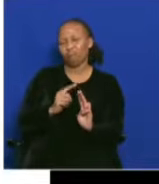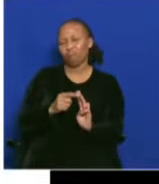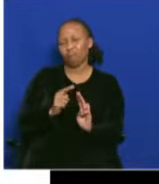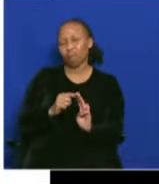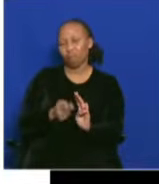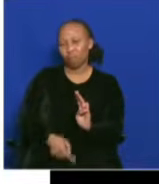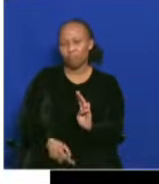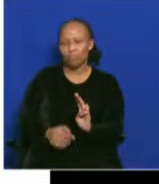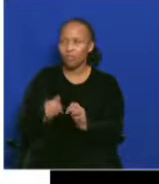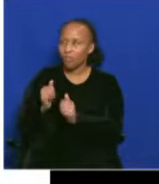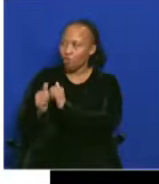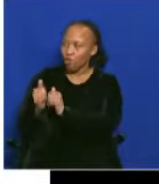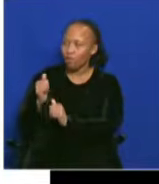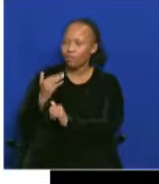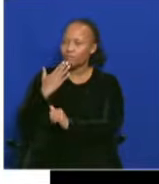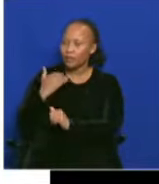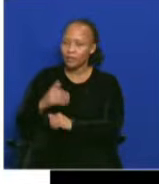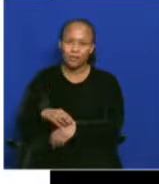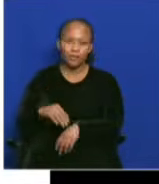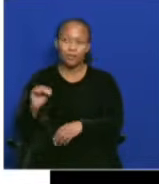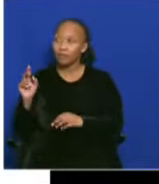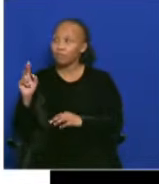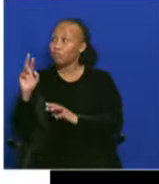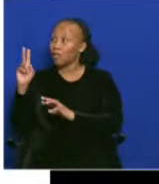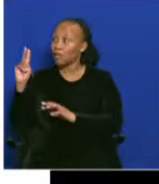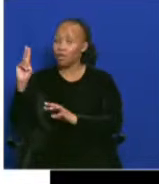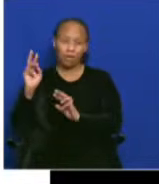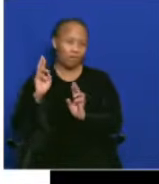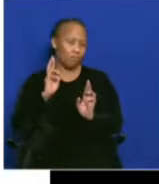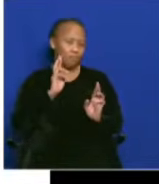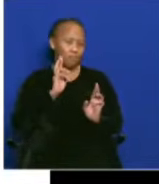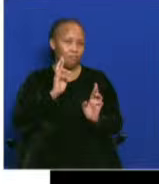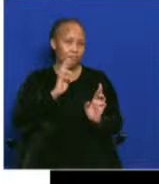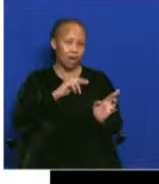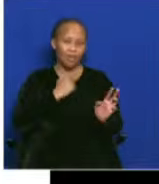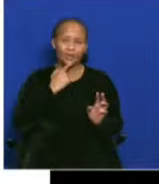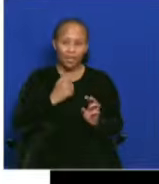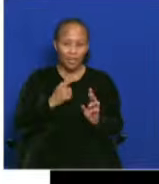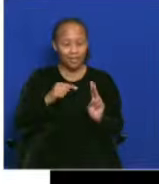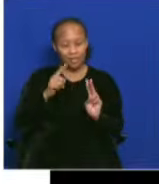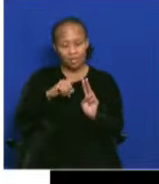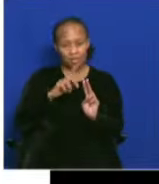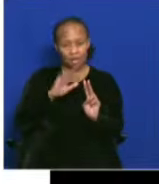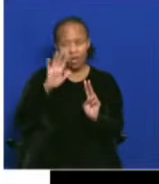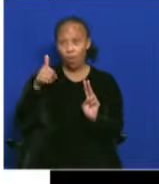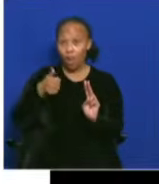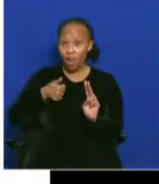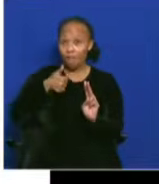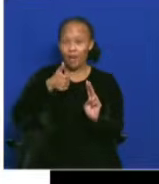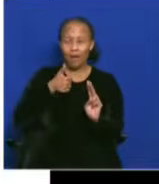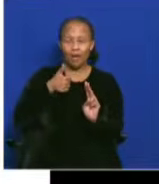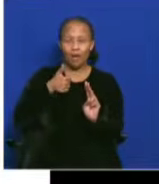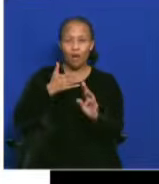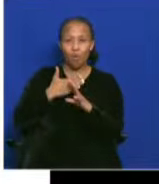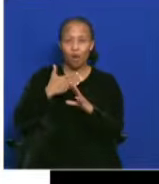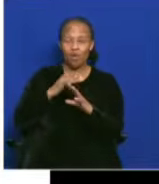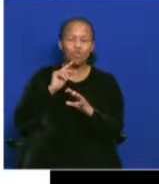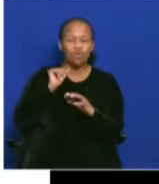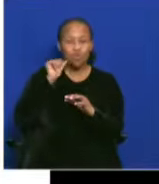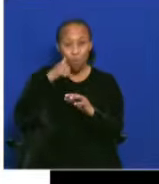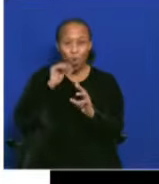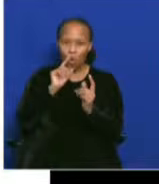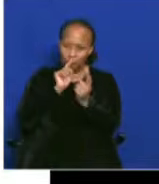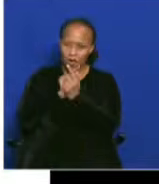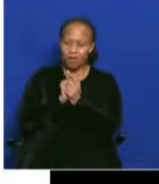General Khan responds, "Pilot is back tomorrow. I am going to see him." He says he complains, it's another week gone by.